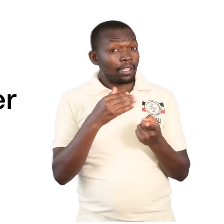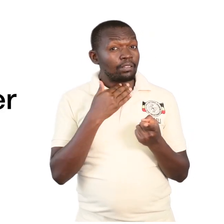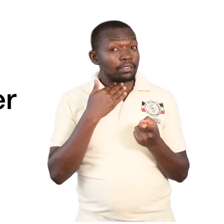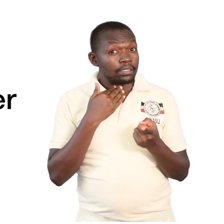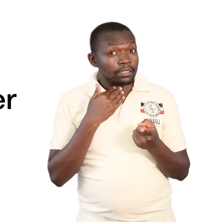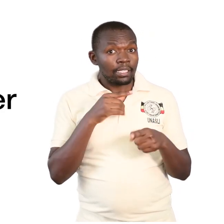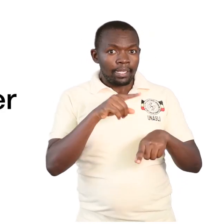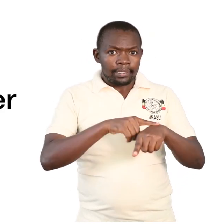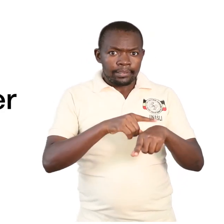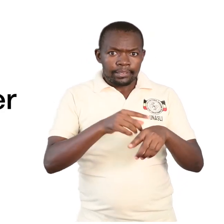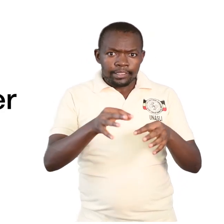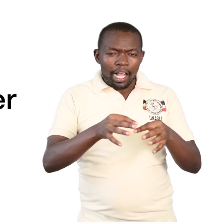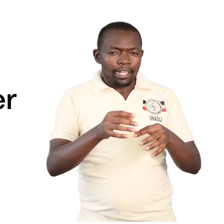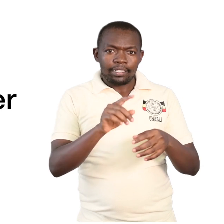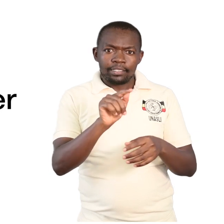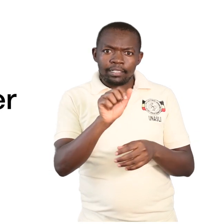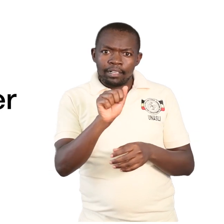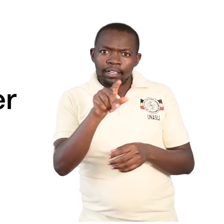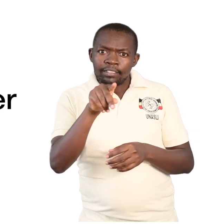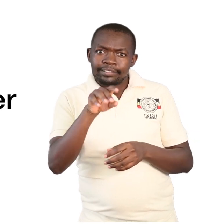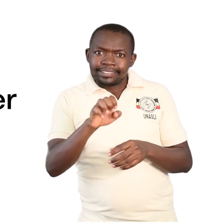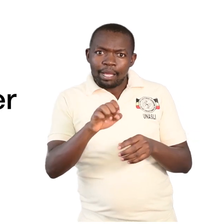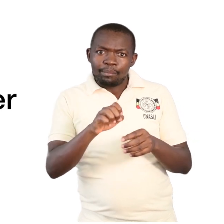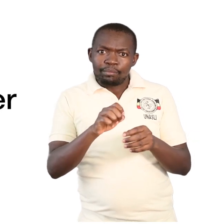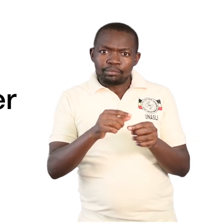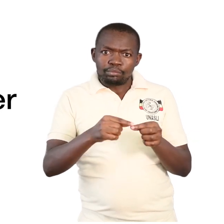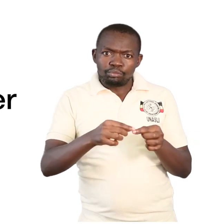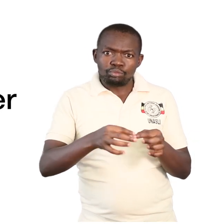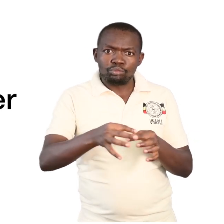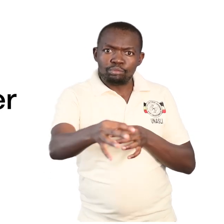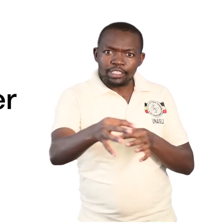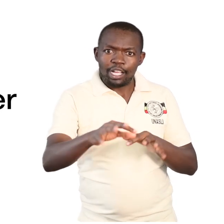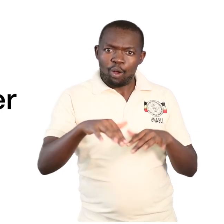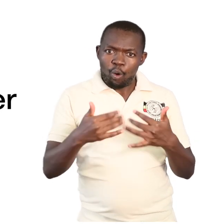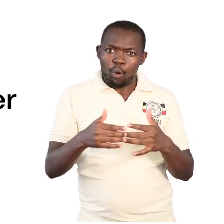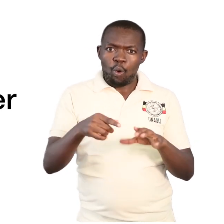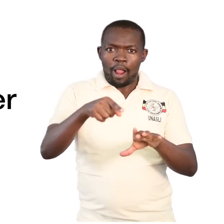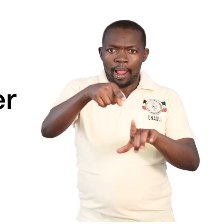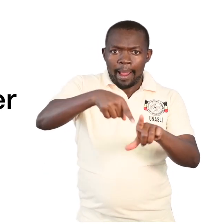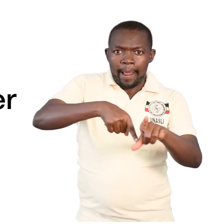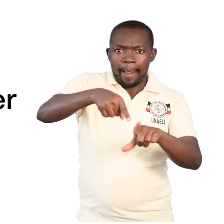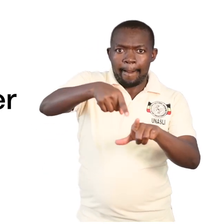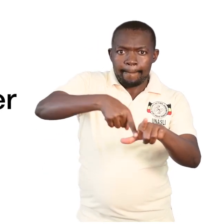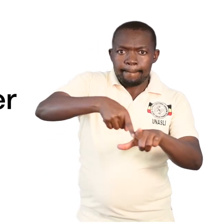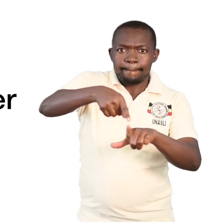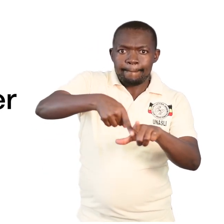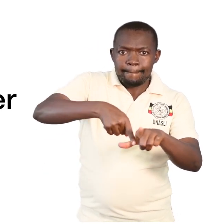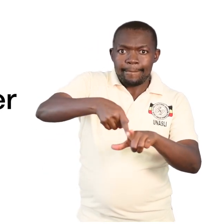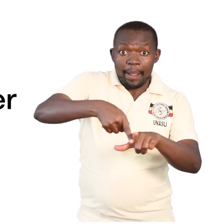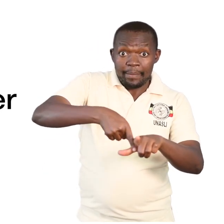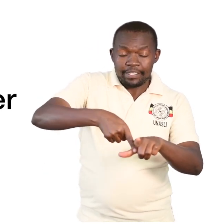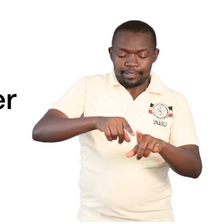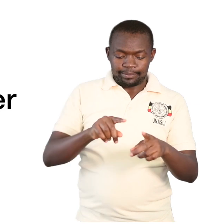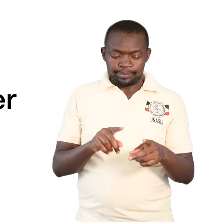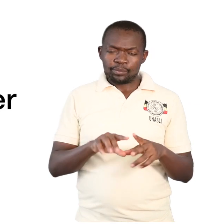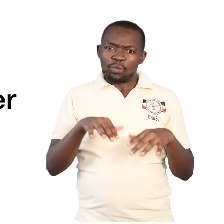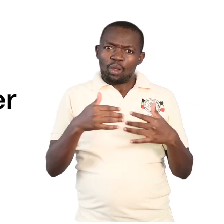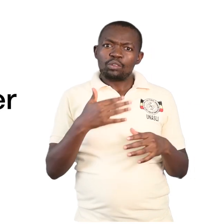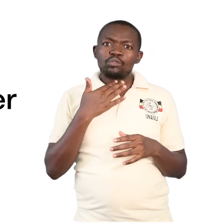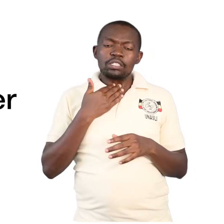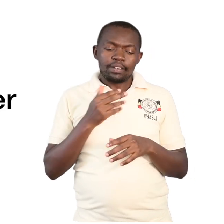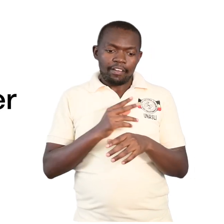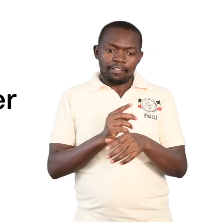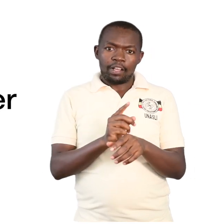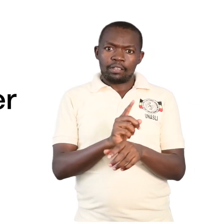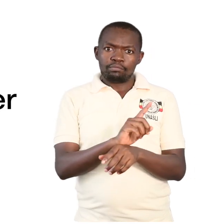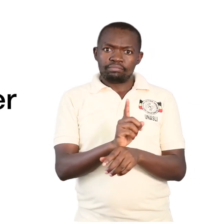a tape measure or a meter rule. You will need a stop clock or a